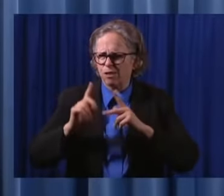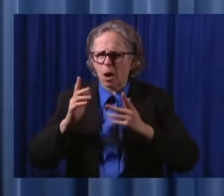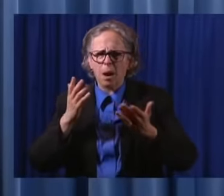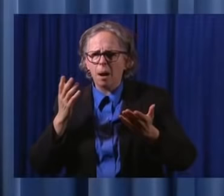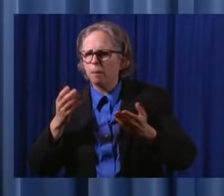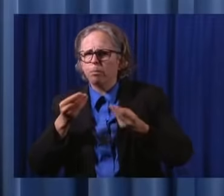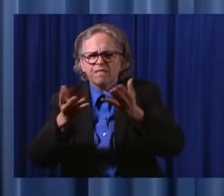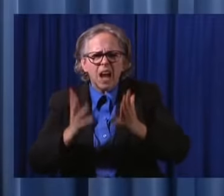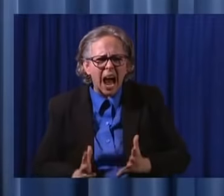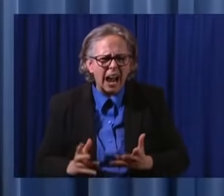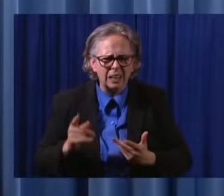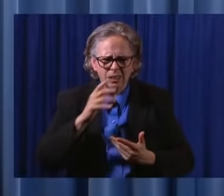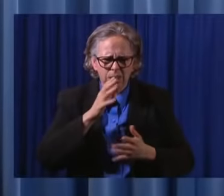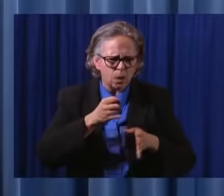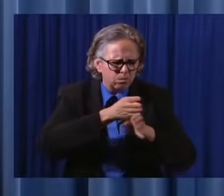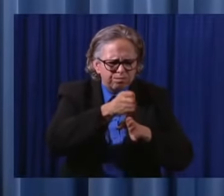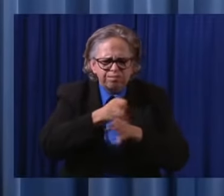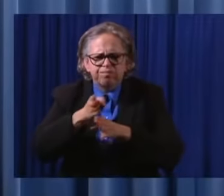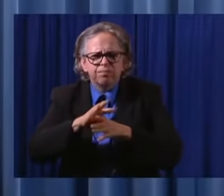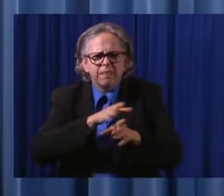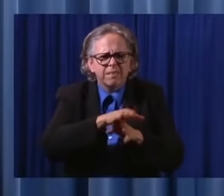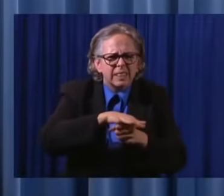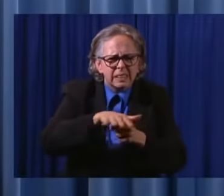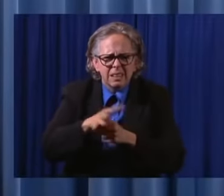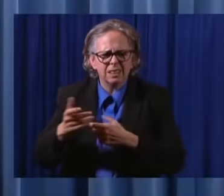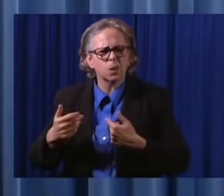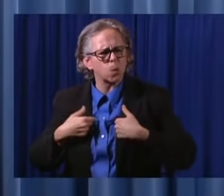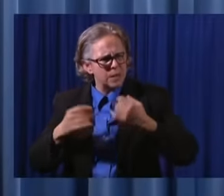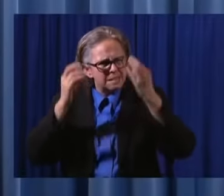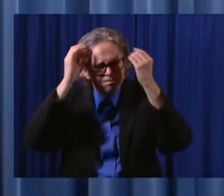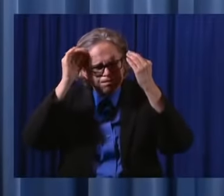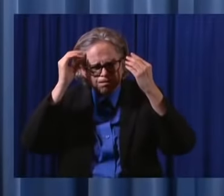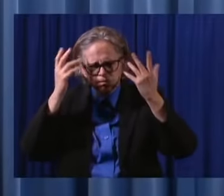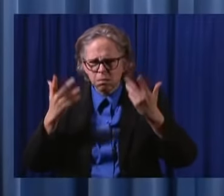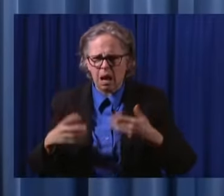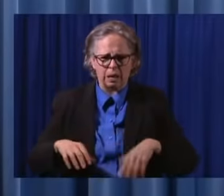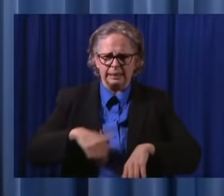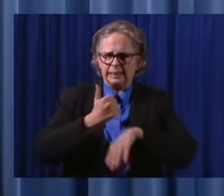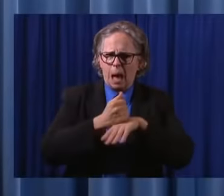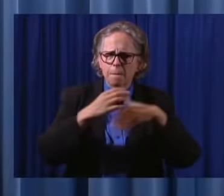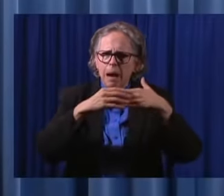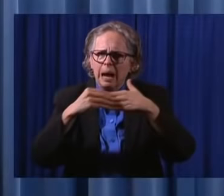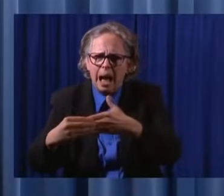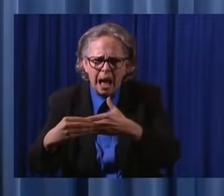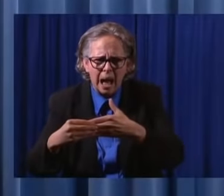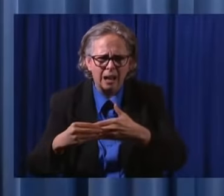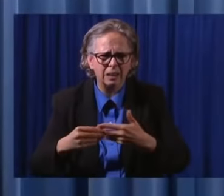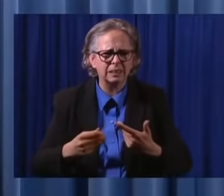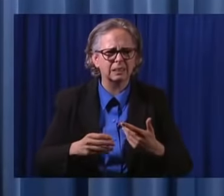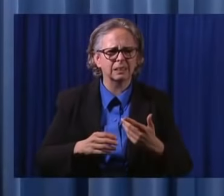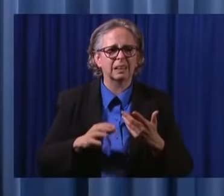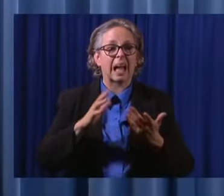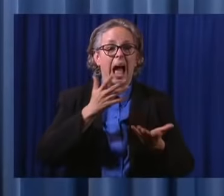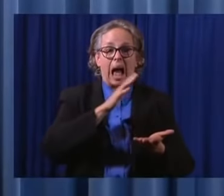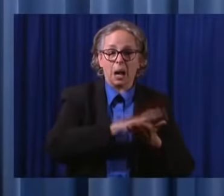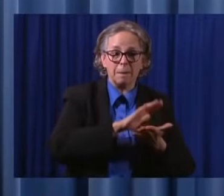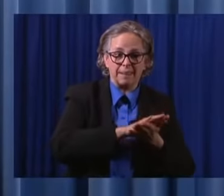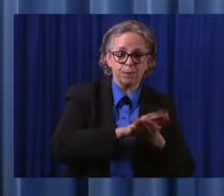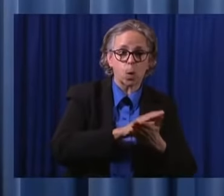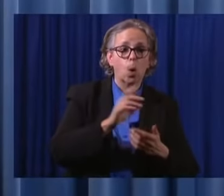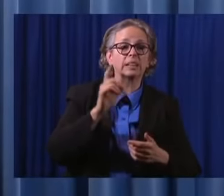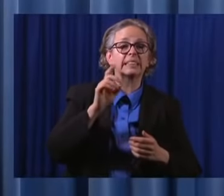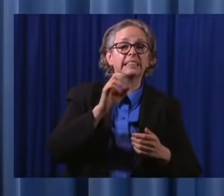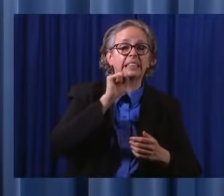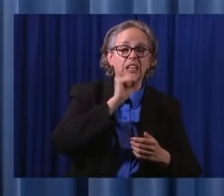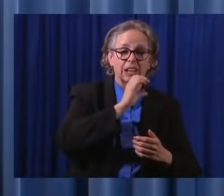communities. We looked at guidelines for visitation jointly developed by the Academy for Senior Health Sciences, Leading